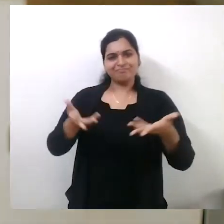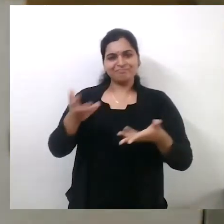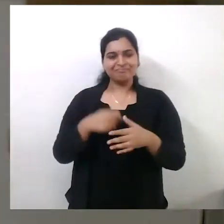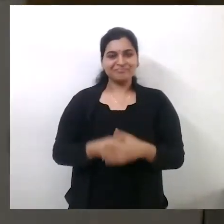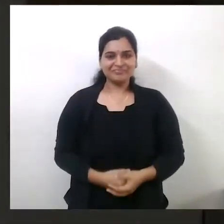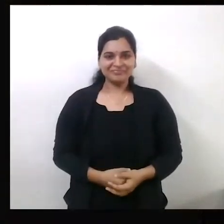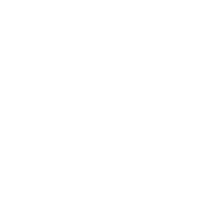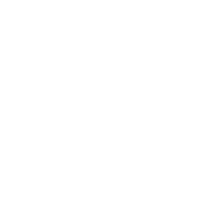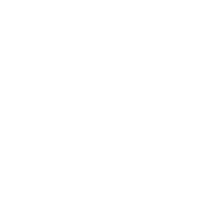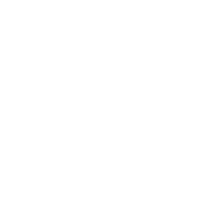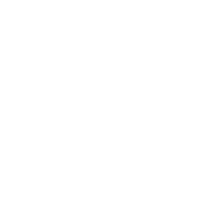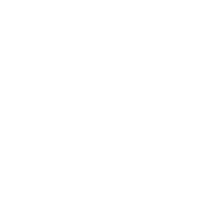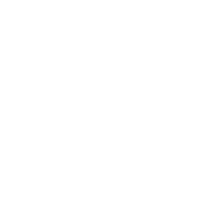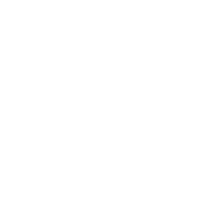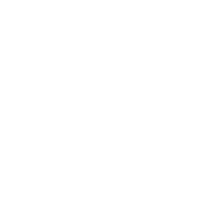construction.